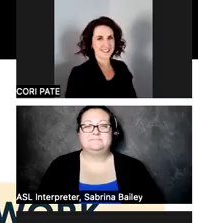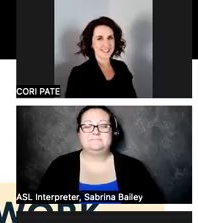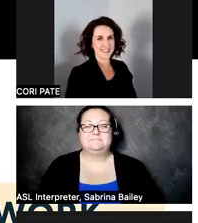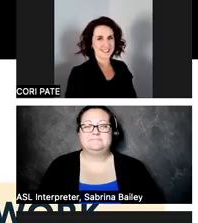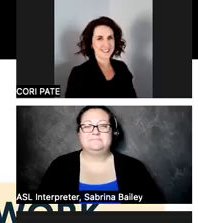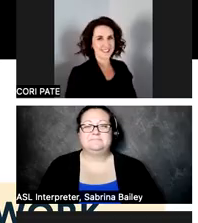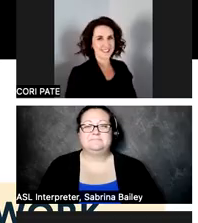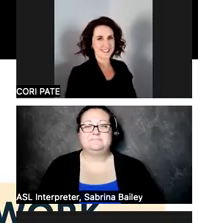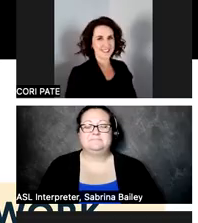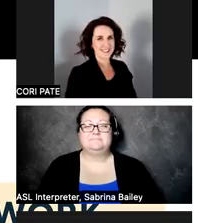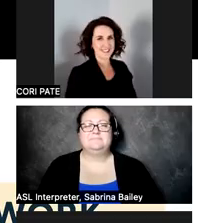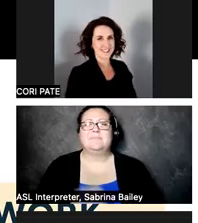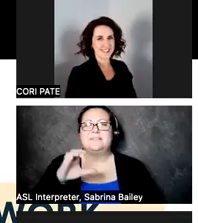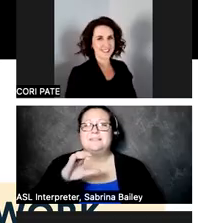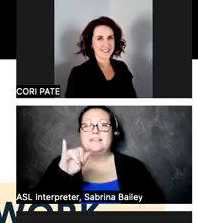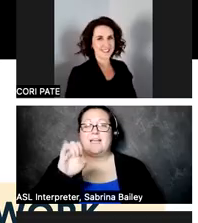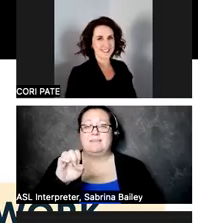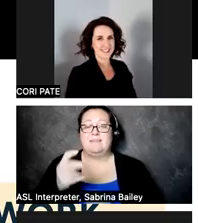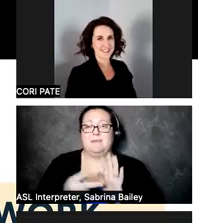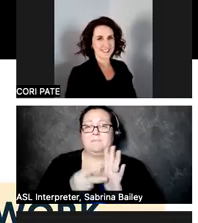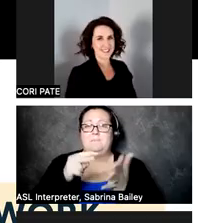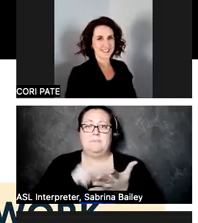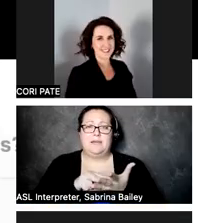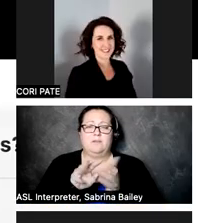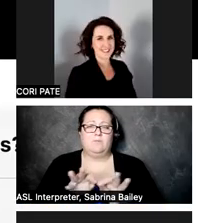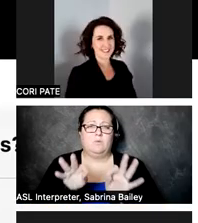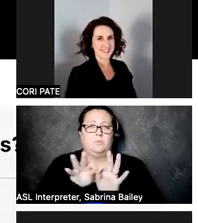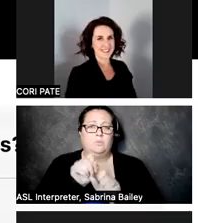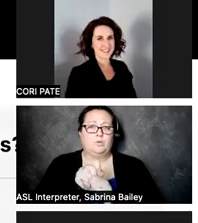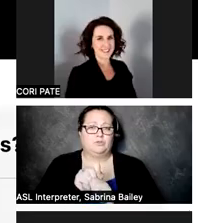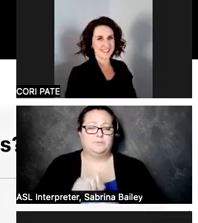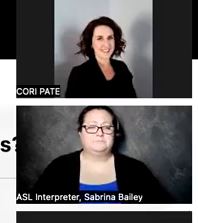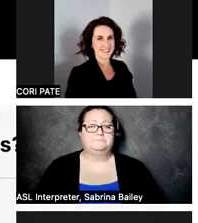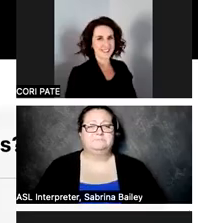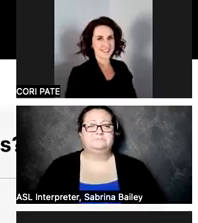All right, CIE and meaningful work. Next slide.